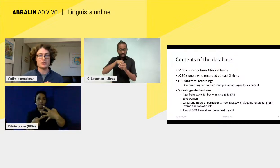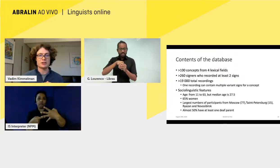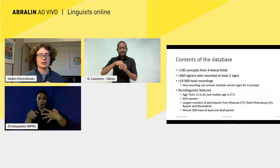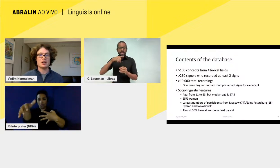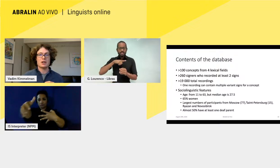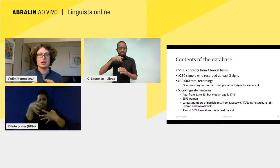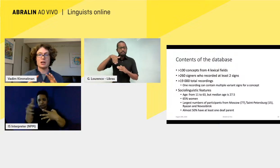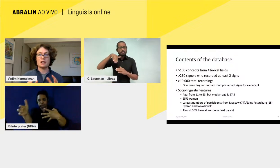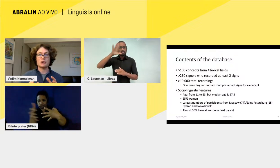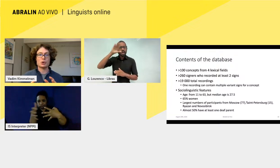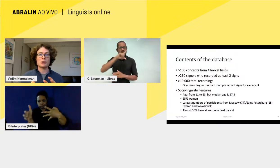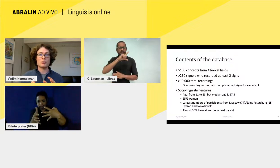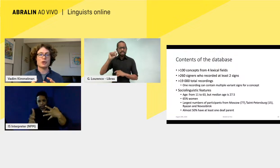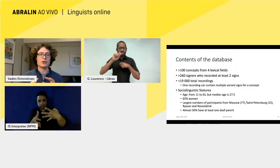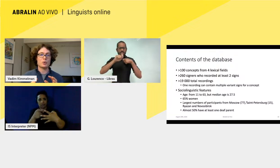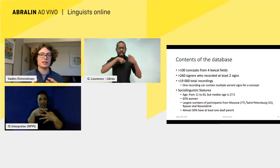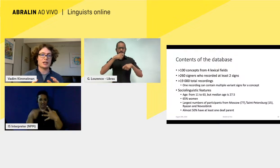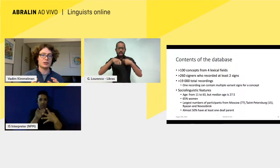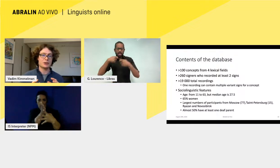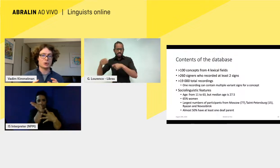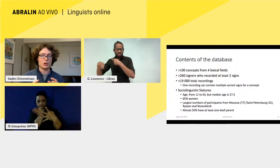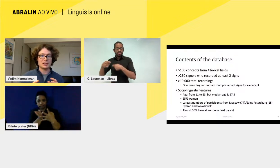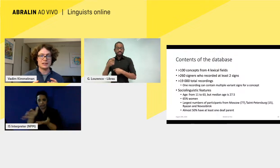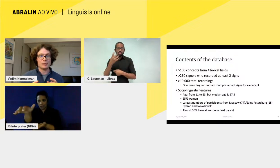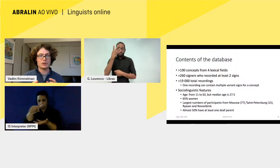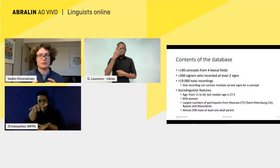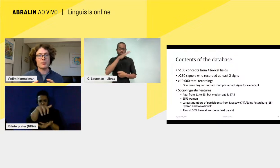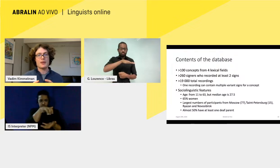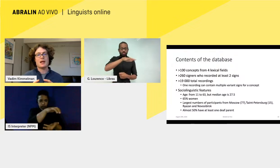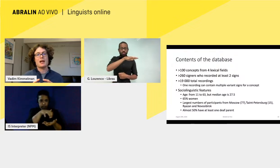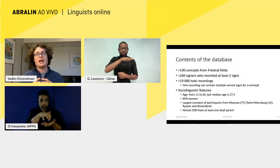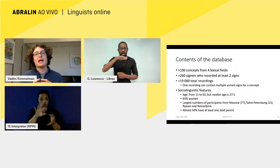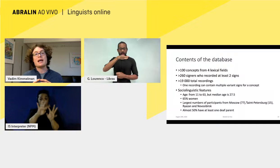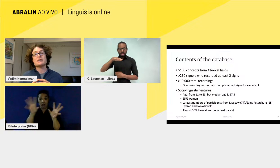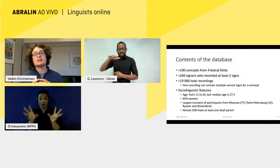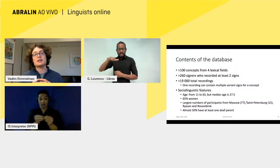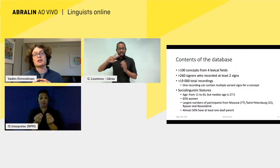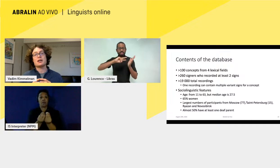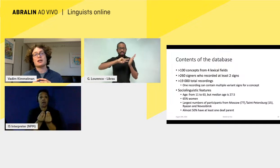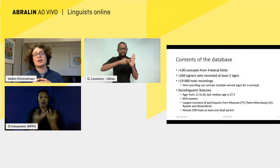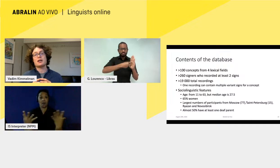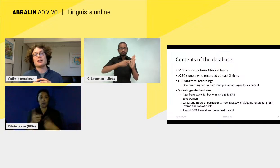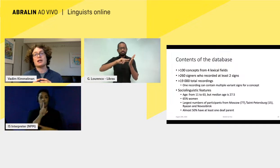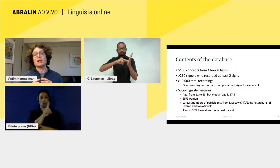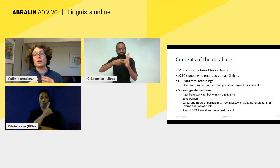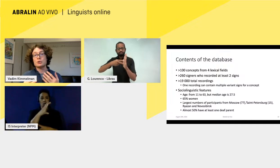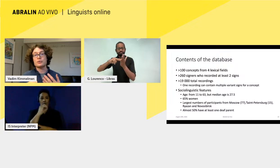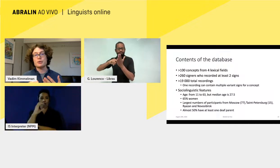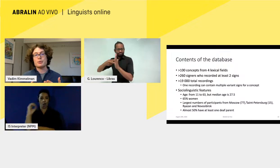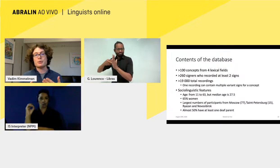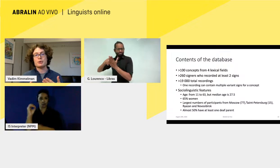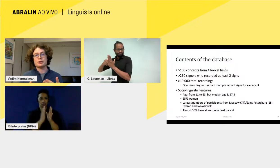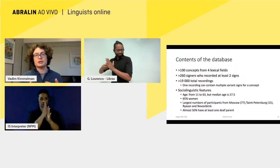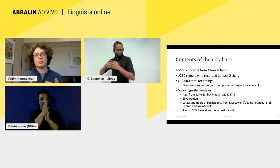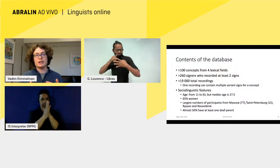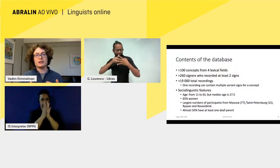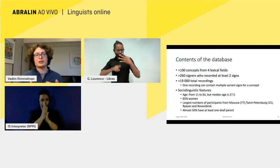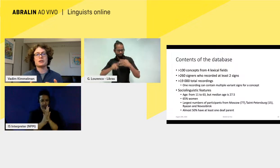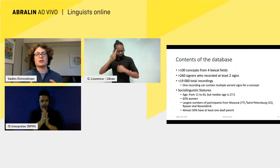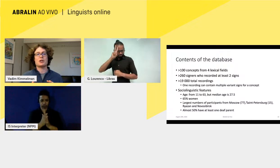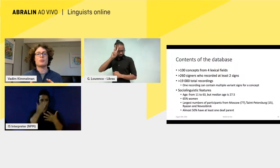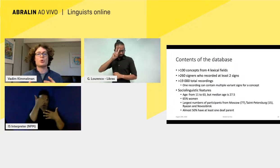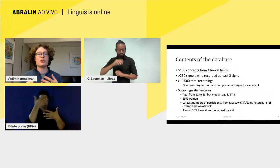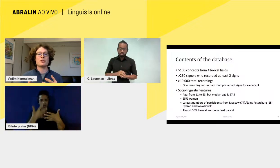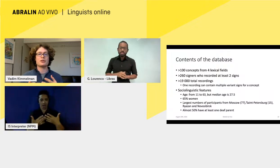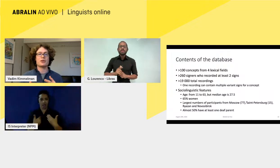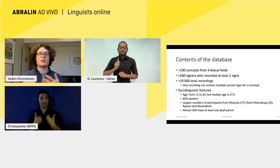lexical fields, in total more than 100 concepts. And a lot of people